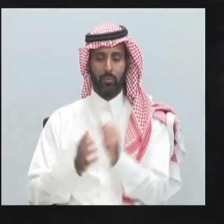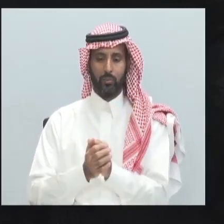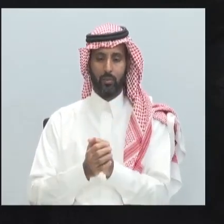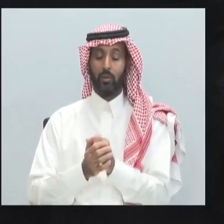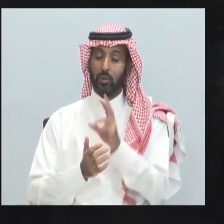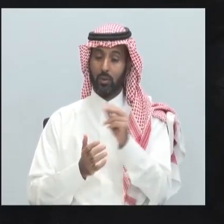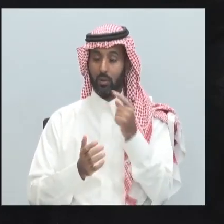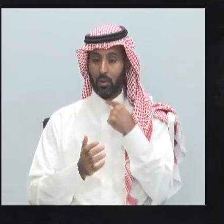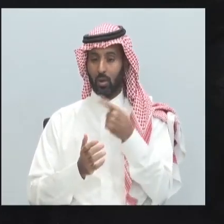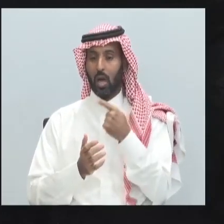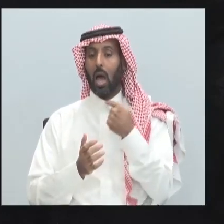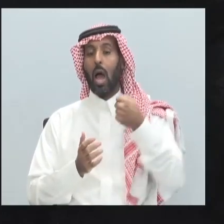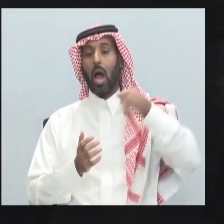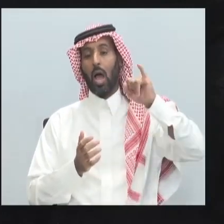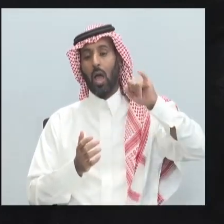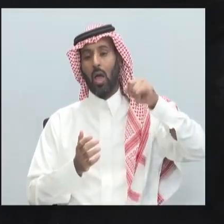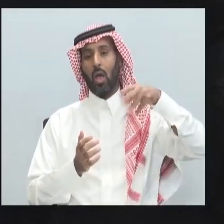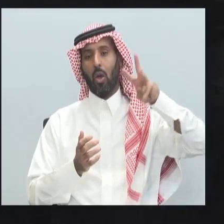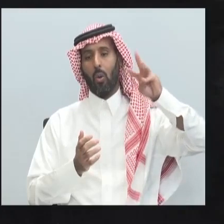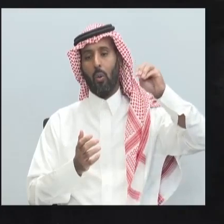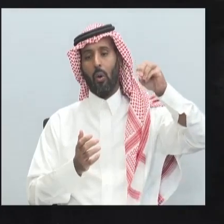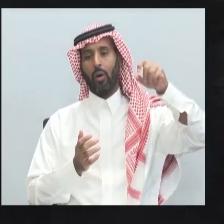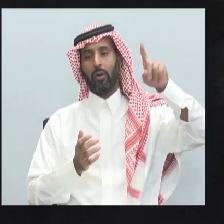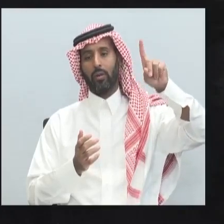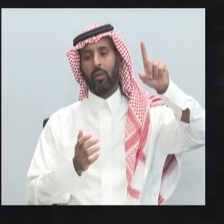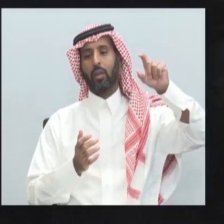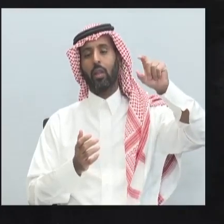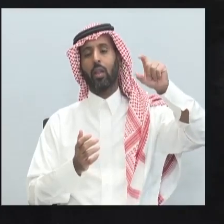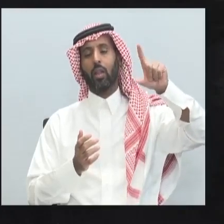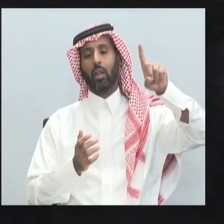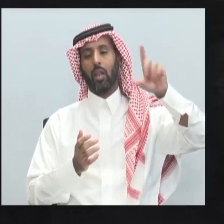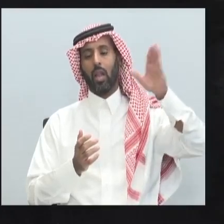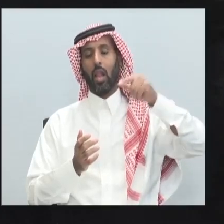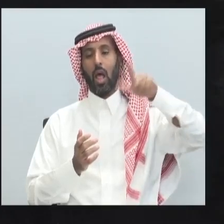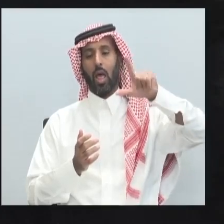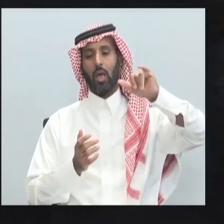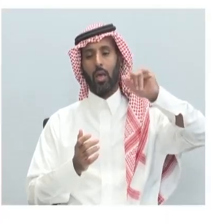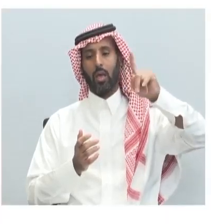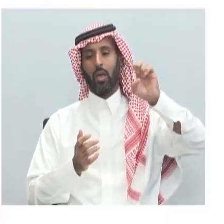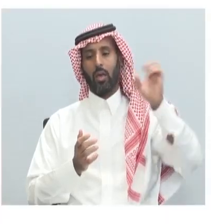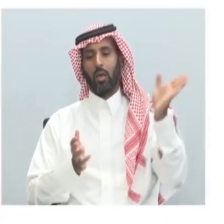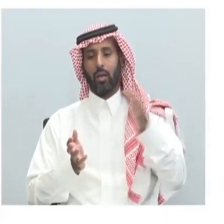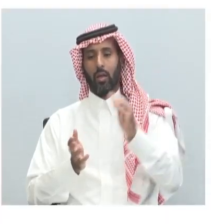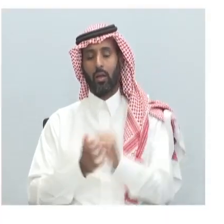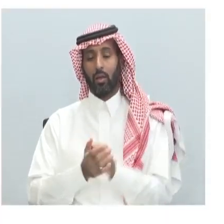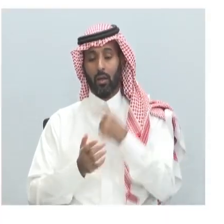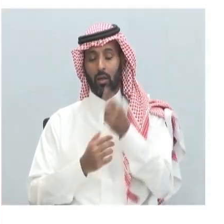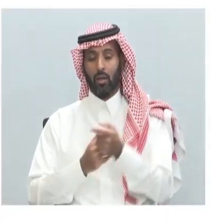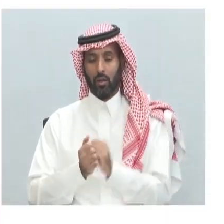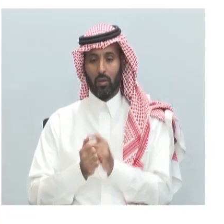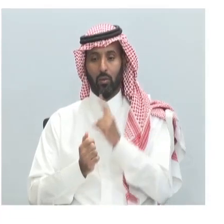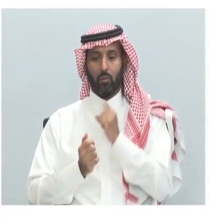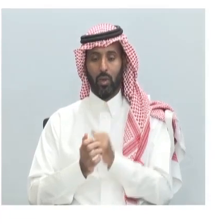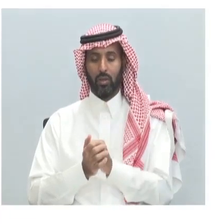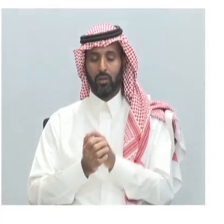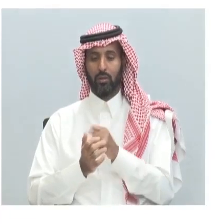it's the same. You can say I'd like, or I would like, okay? So after that, we have on page